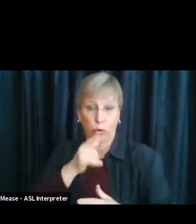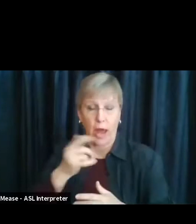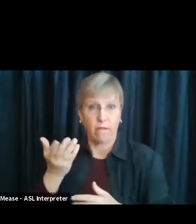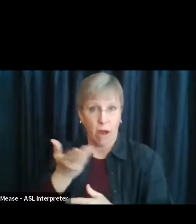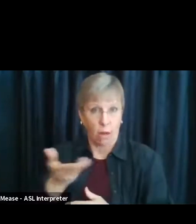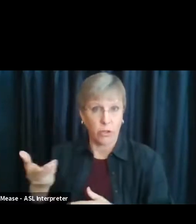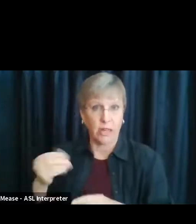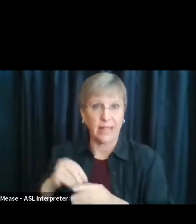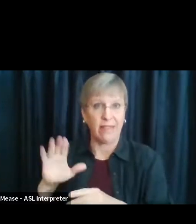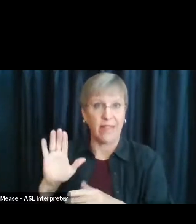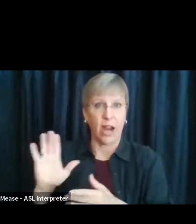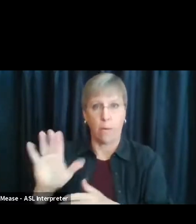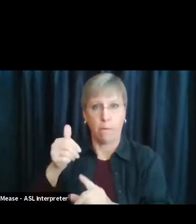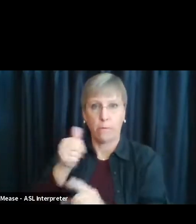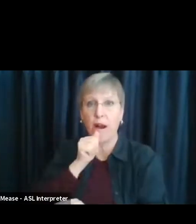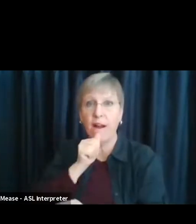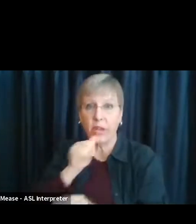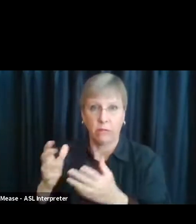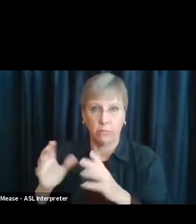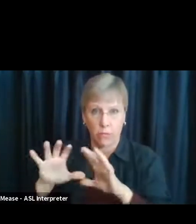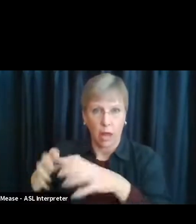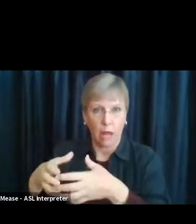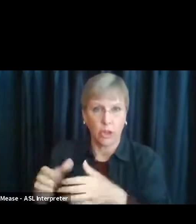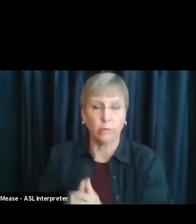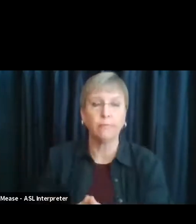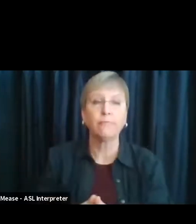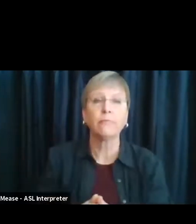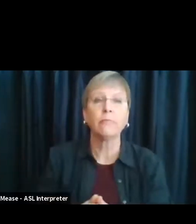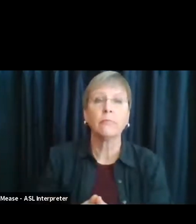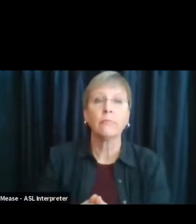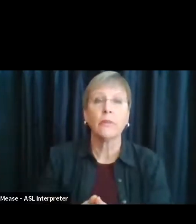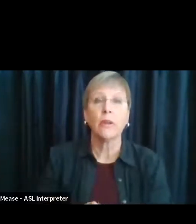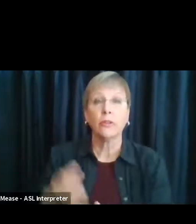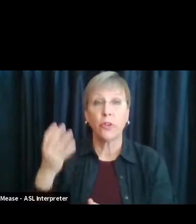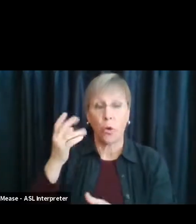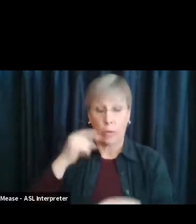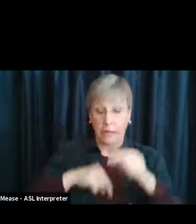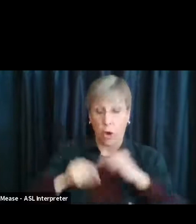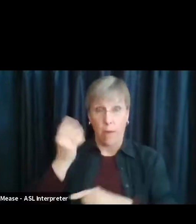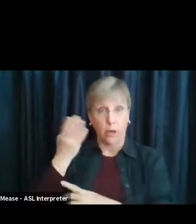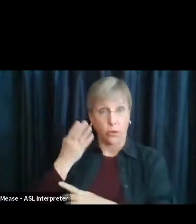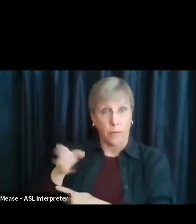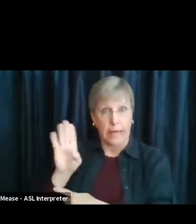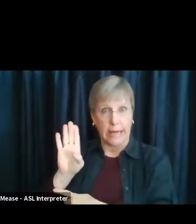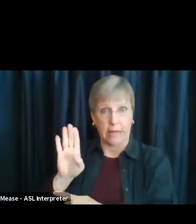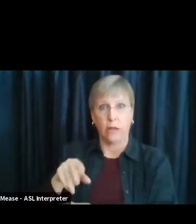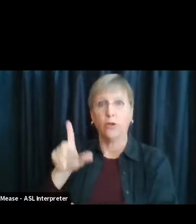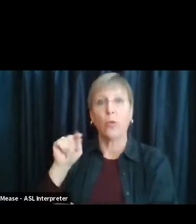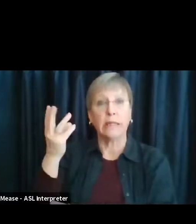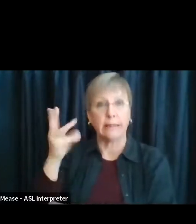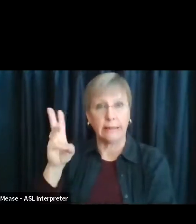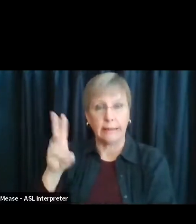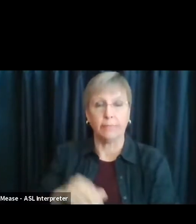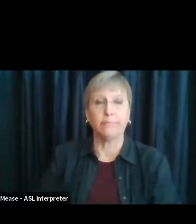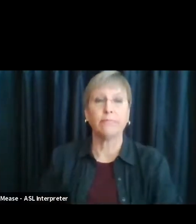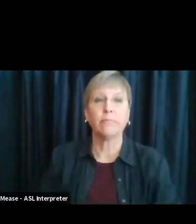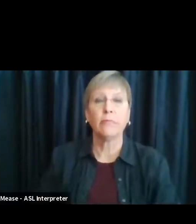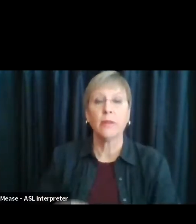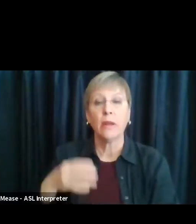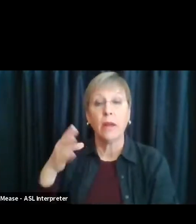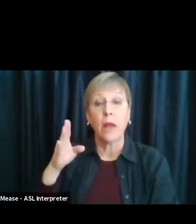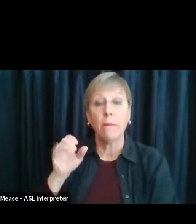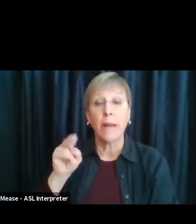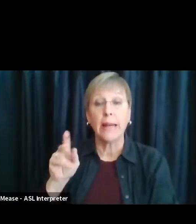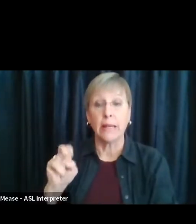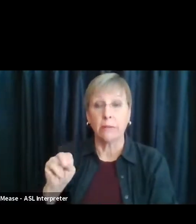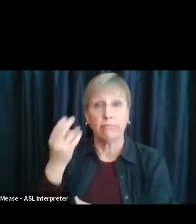collection. So Benin, let's go back to Benin 2016. Benin decides